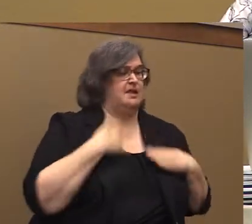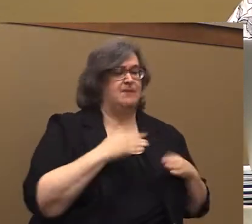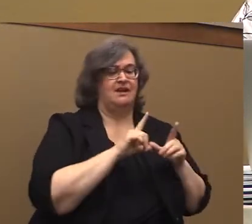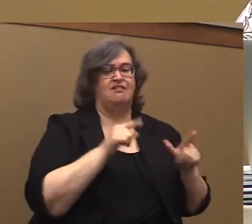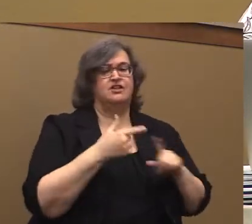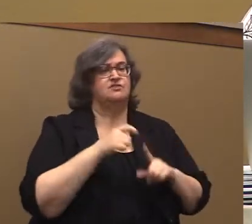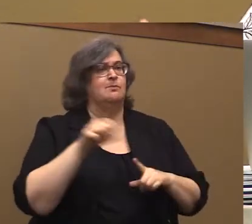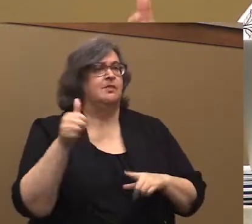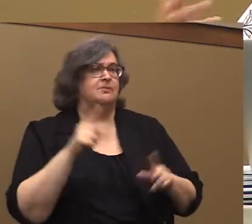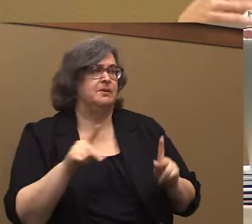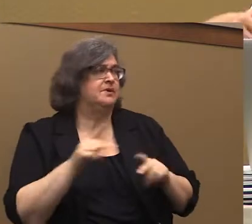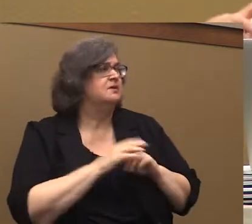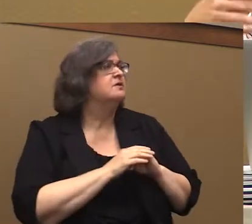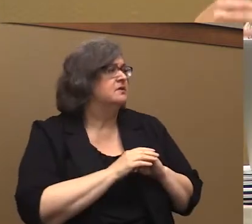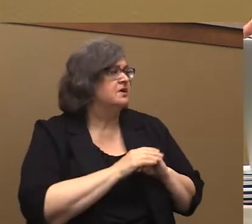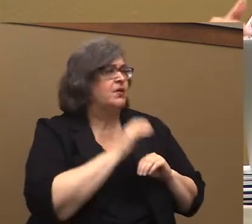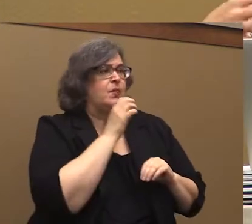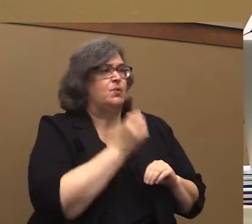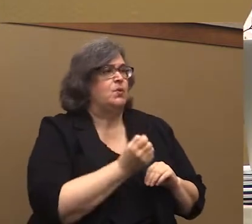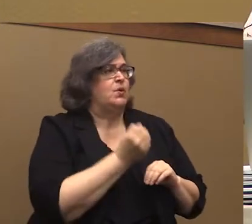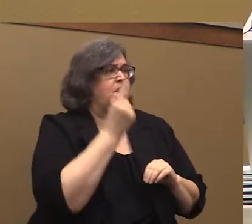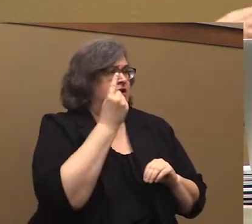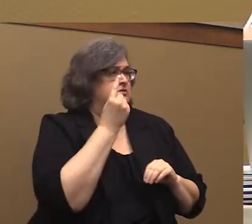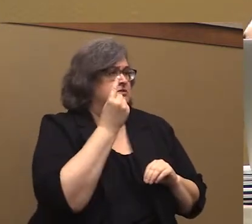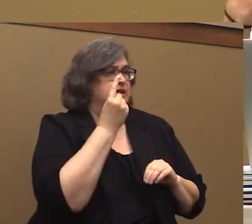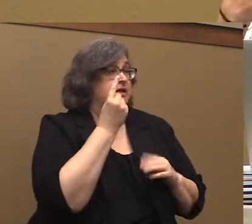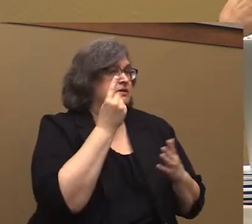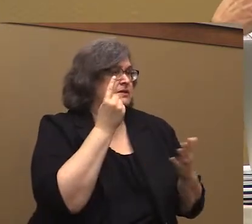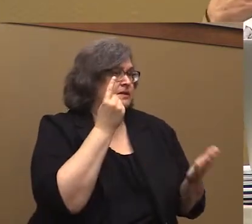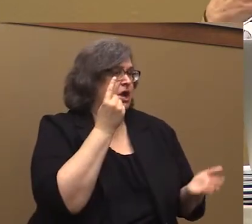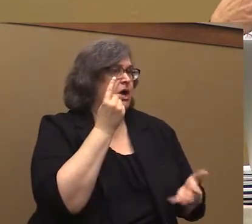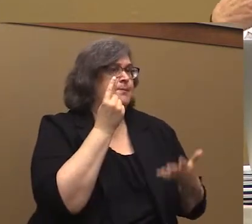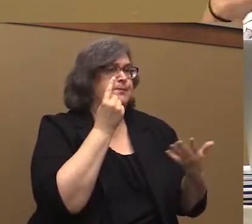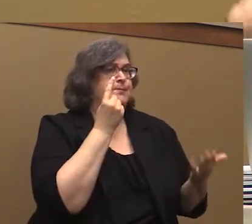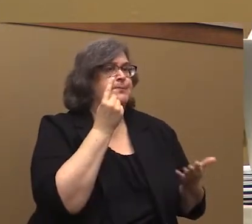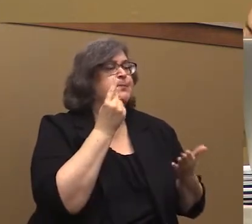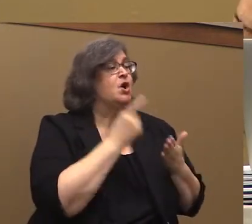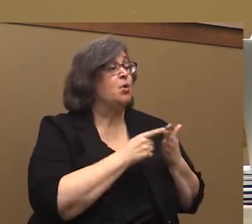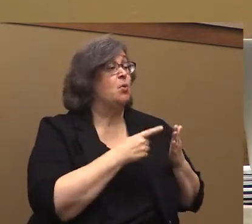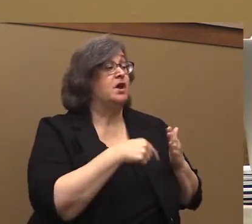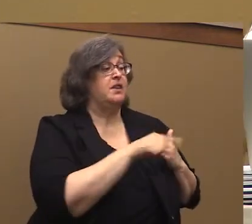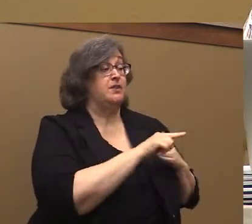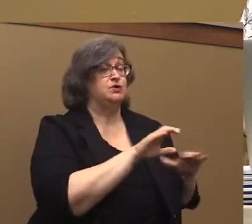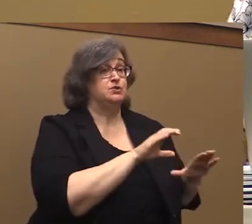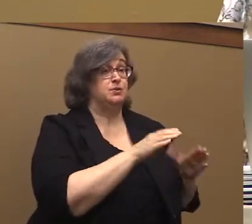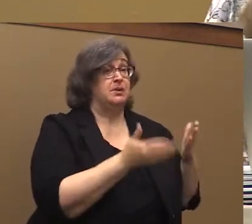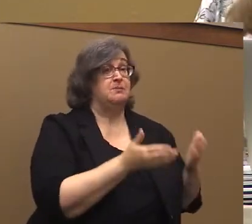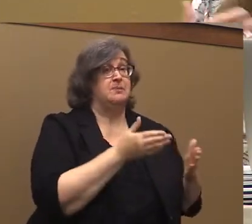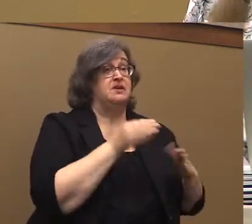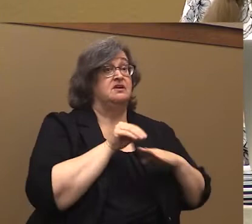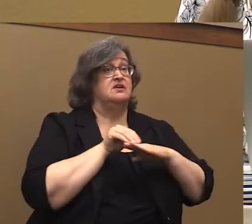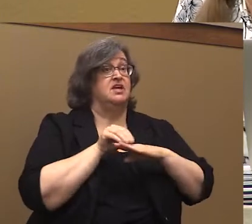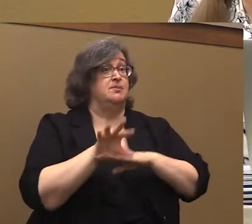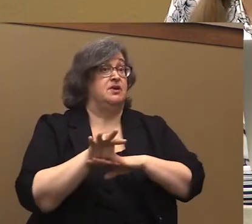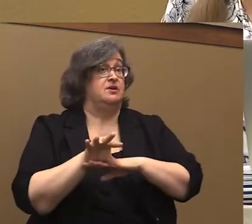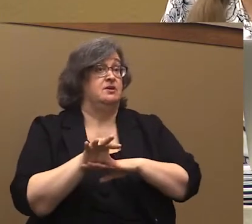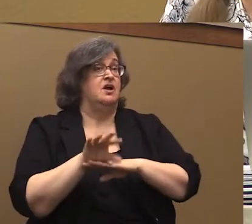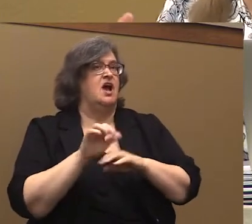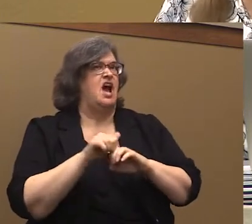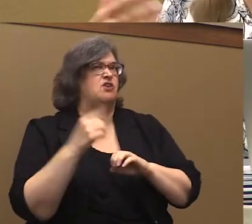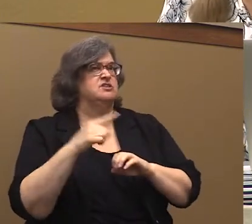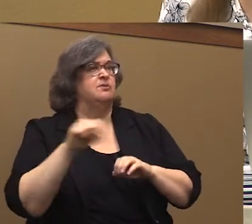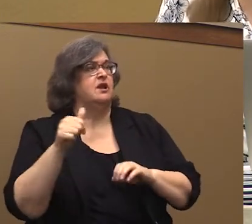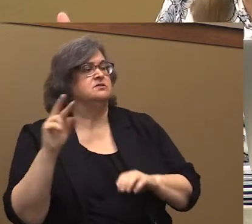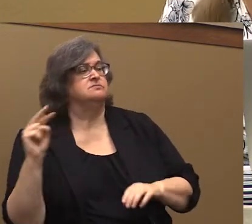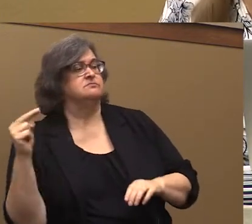body language. They're not understanding that what they're doing may have an impact